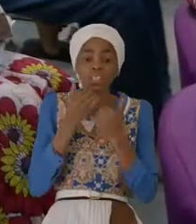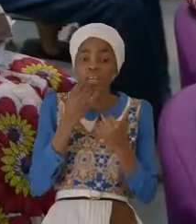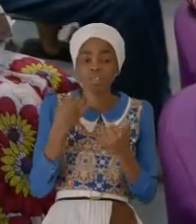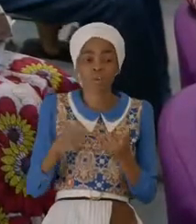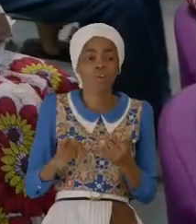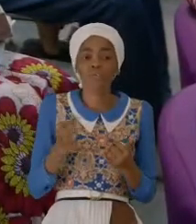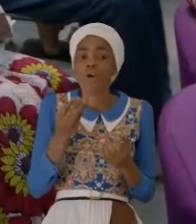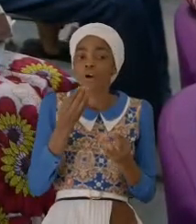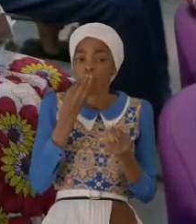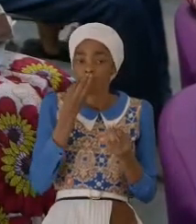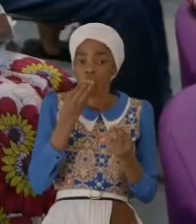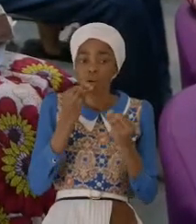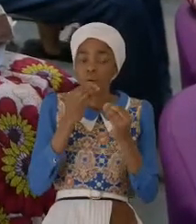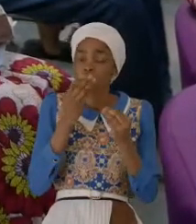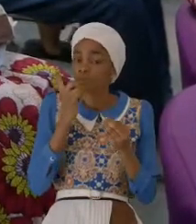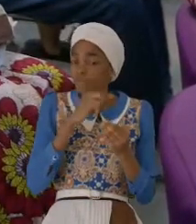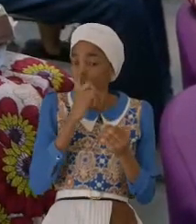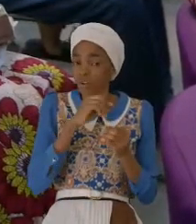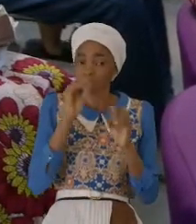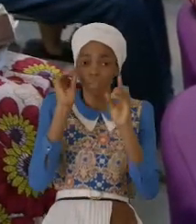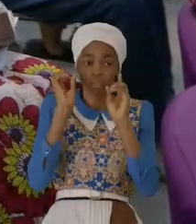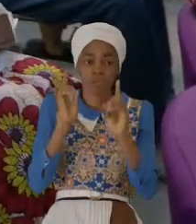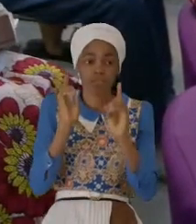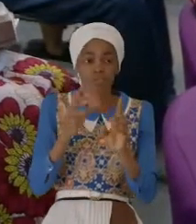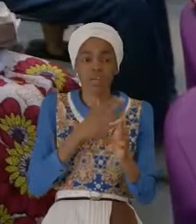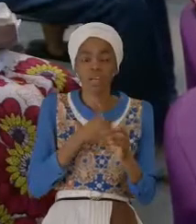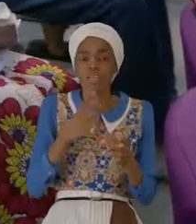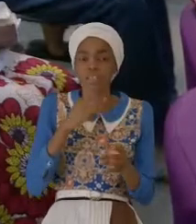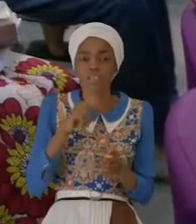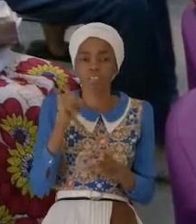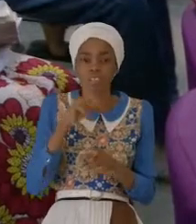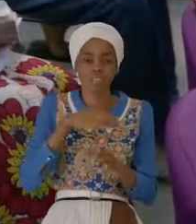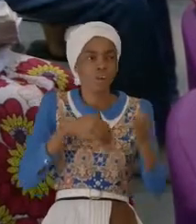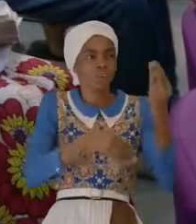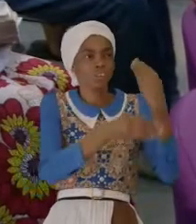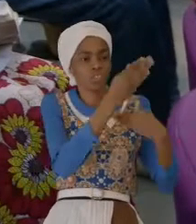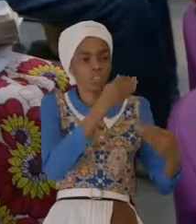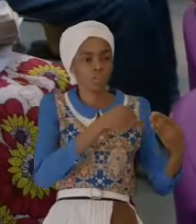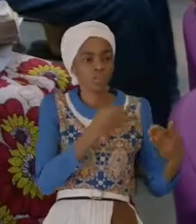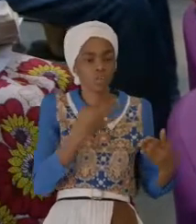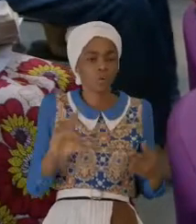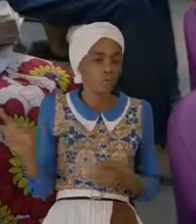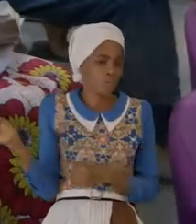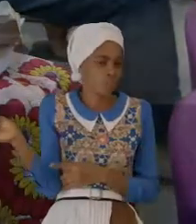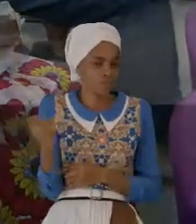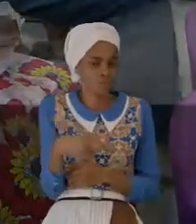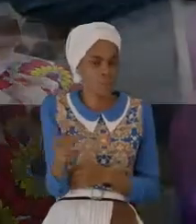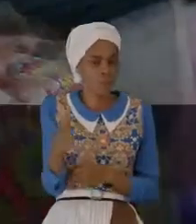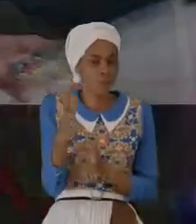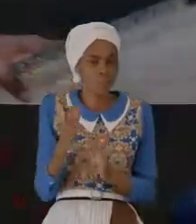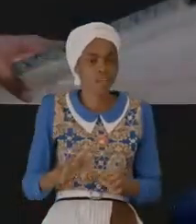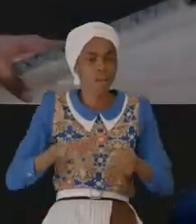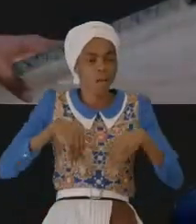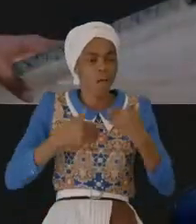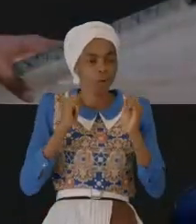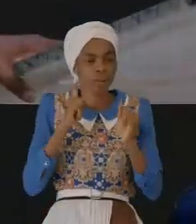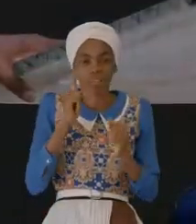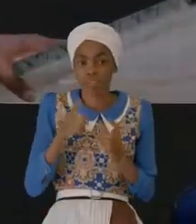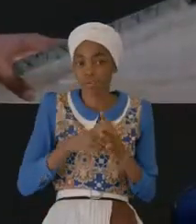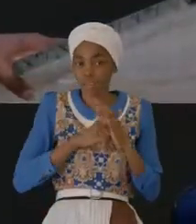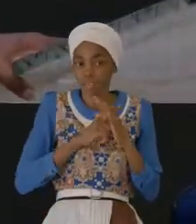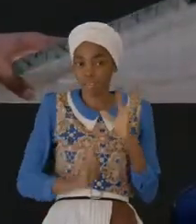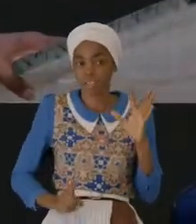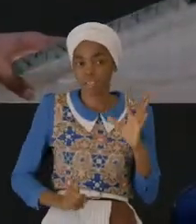said he surpassed a Generation of Vipers how can he escape